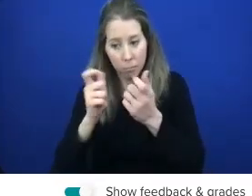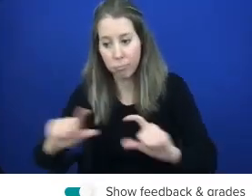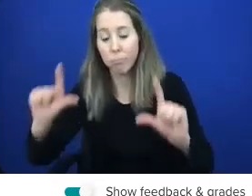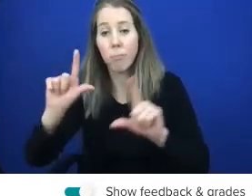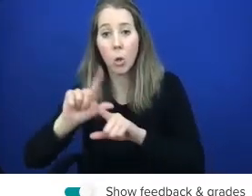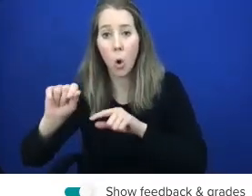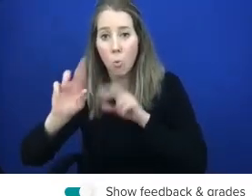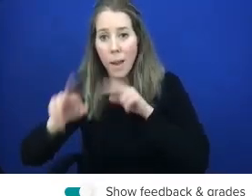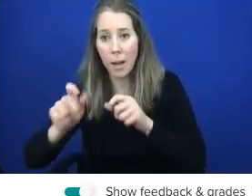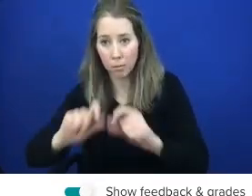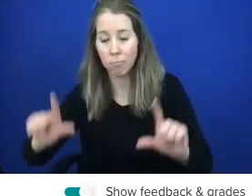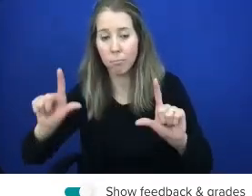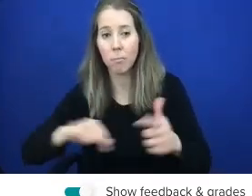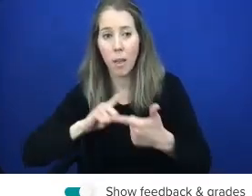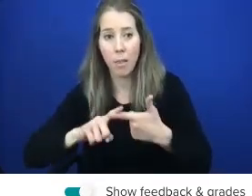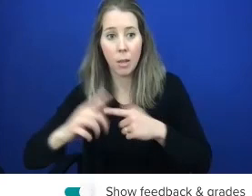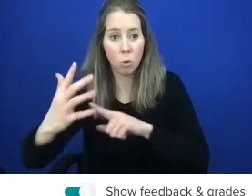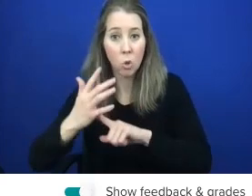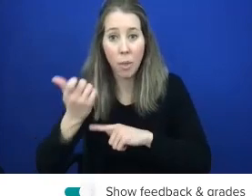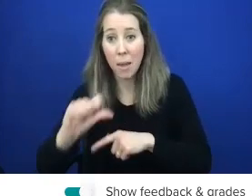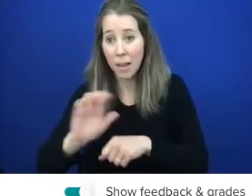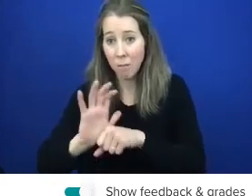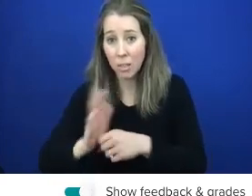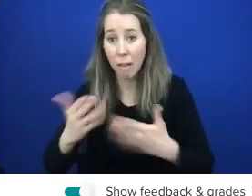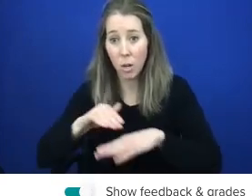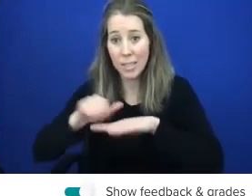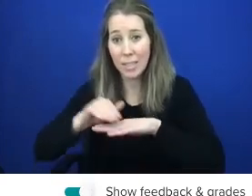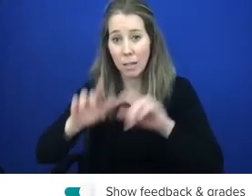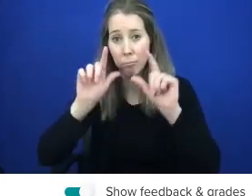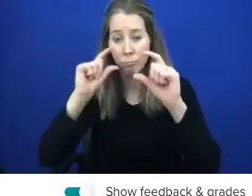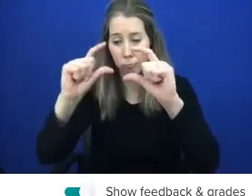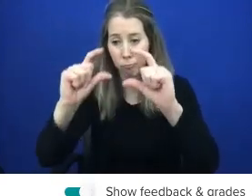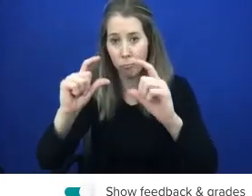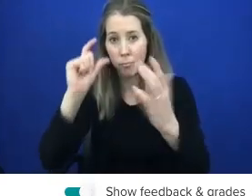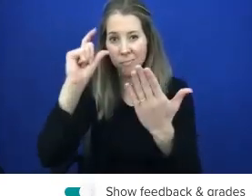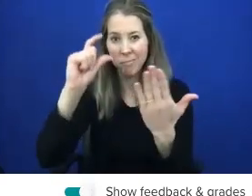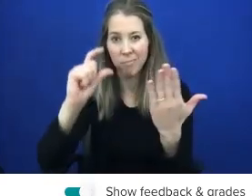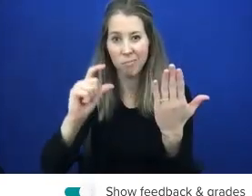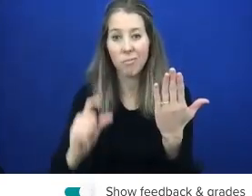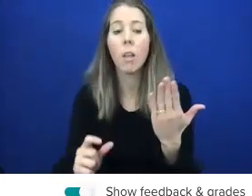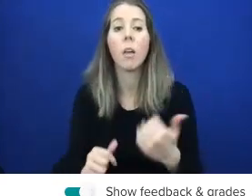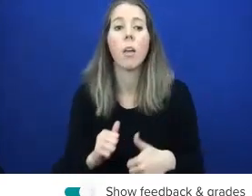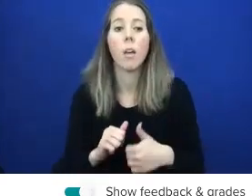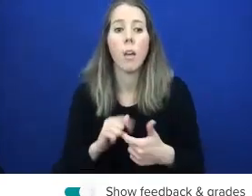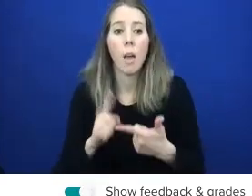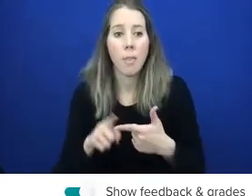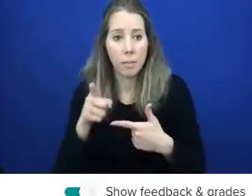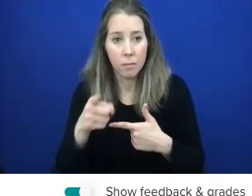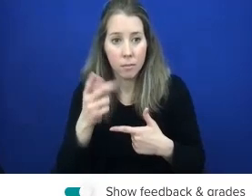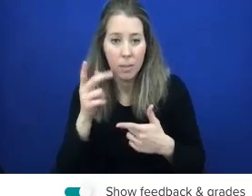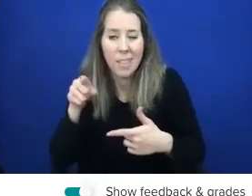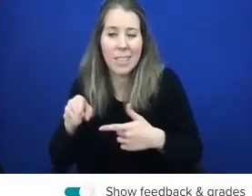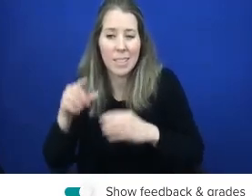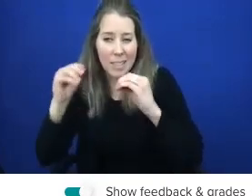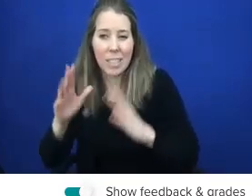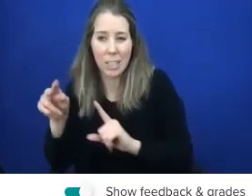for them. It will show them any of the videos that they've already submitted, as well as, this is the instructor side. So I'll see